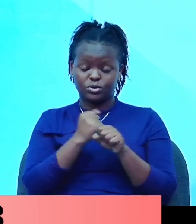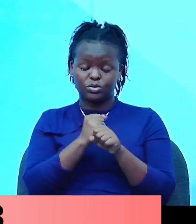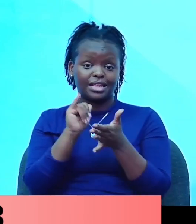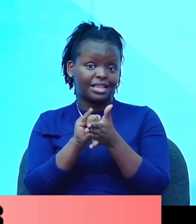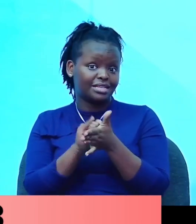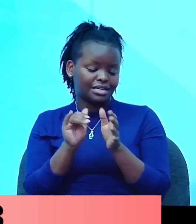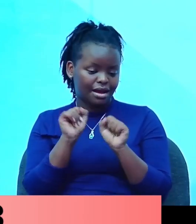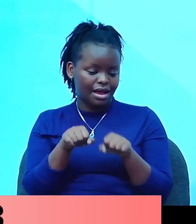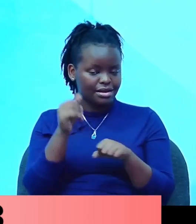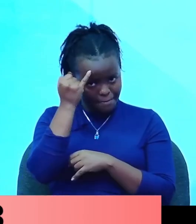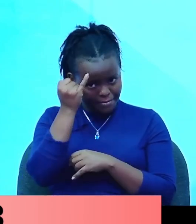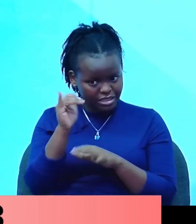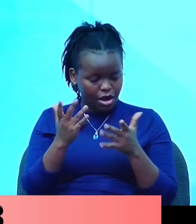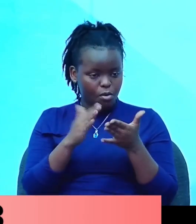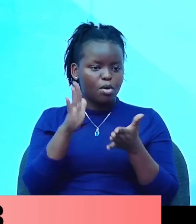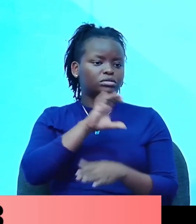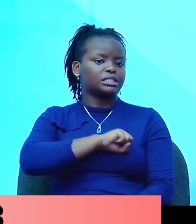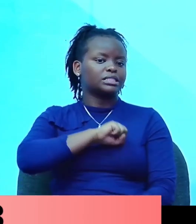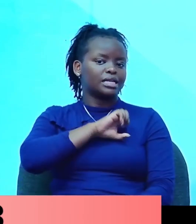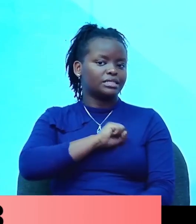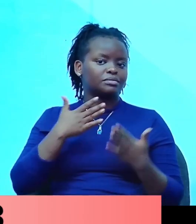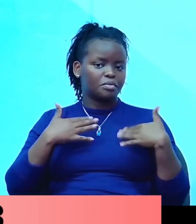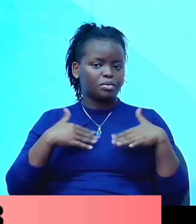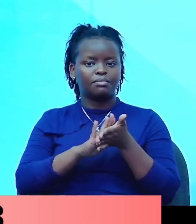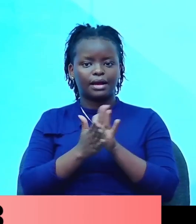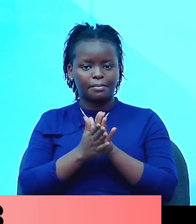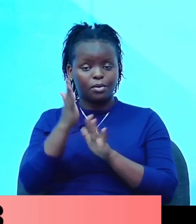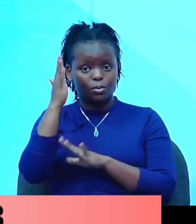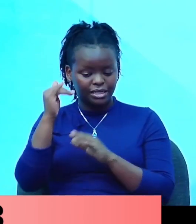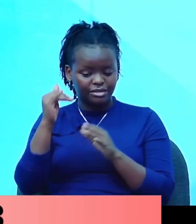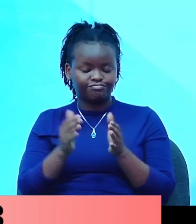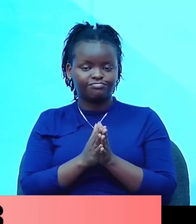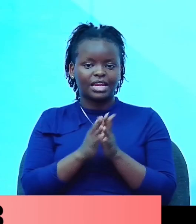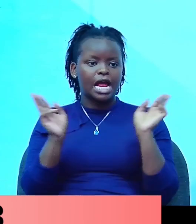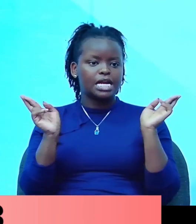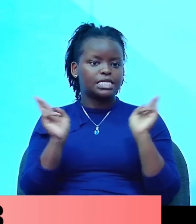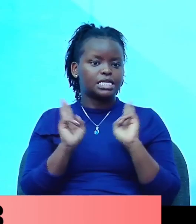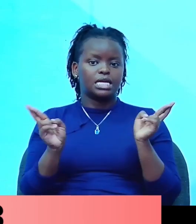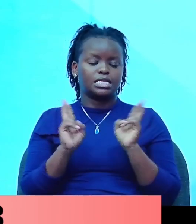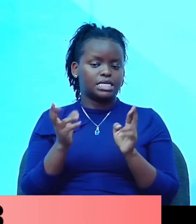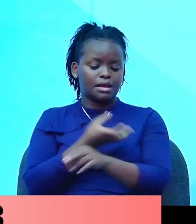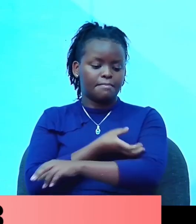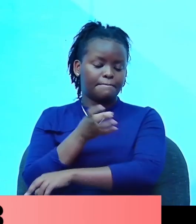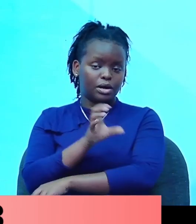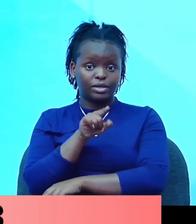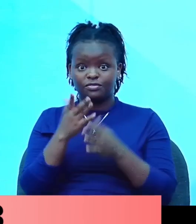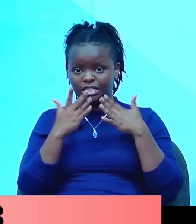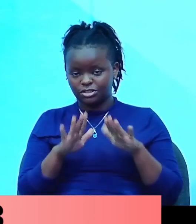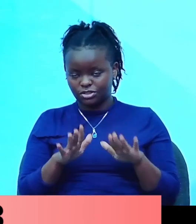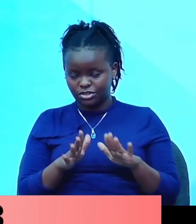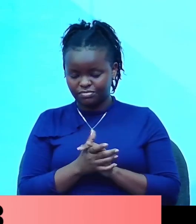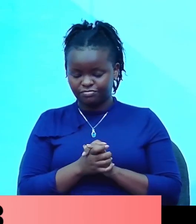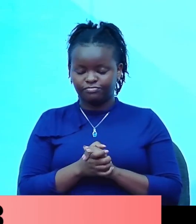how more resilient people will be, because you've equipped yourself. Right. You've empowered yourself. Right. Yeah. So